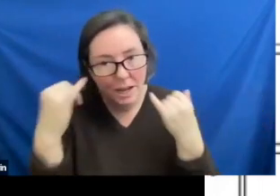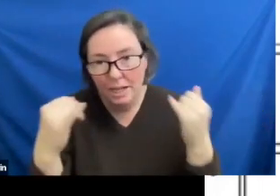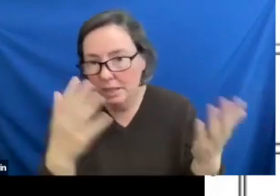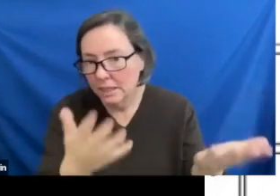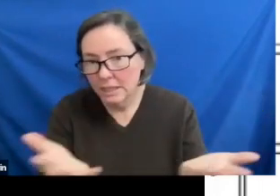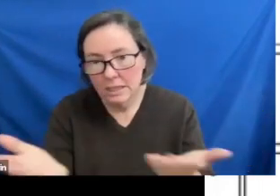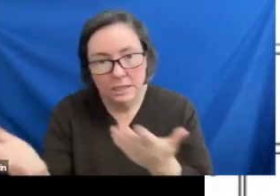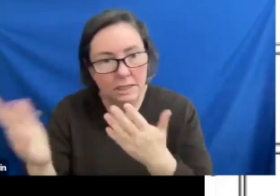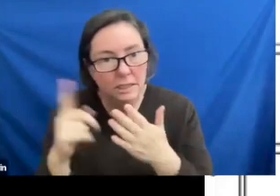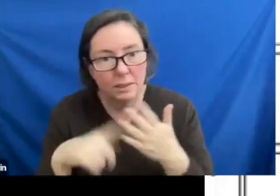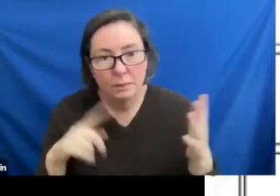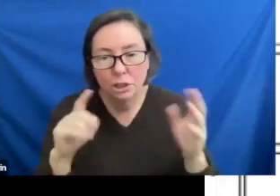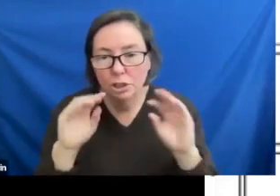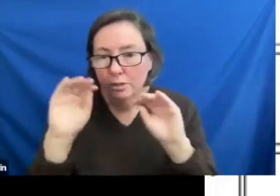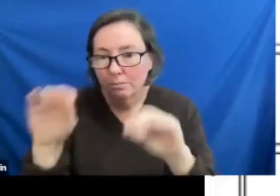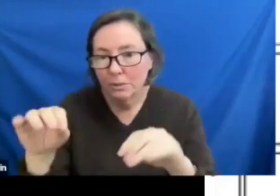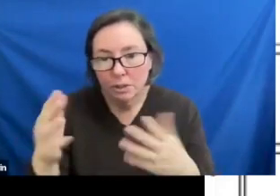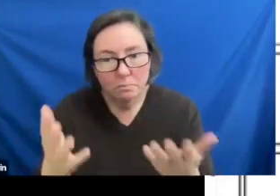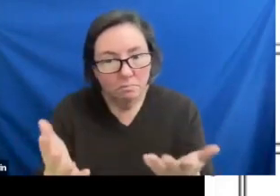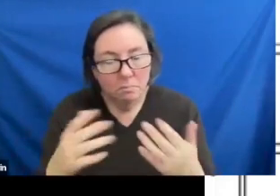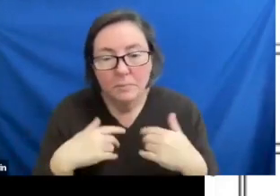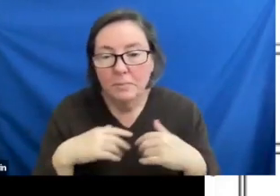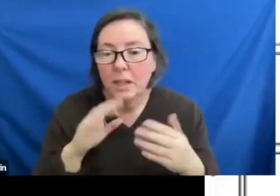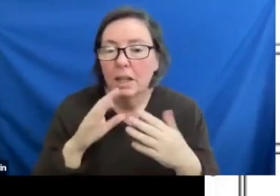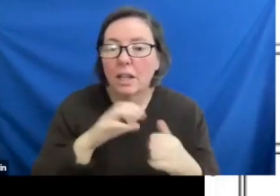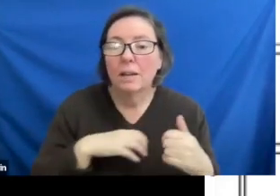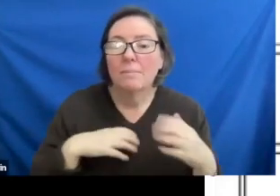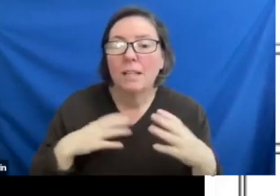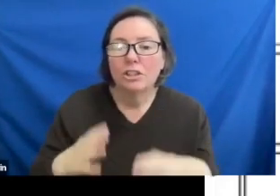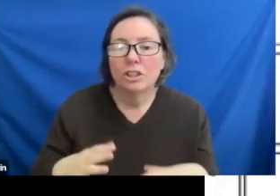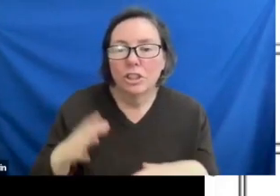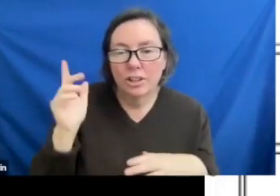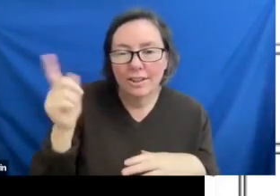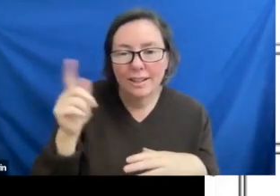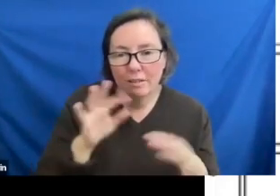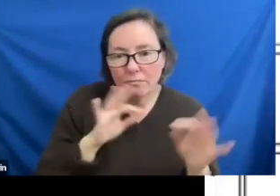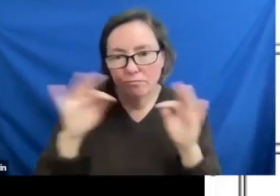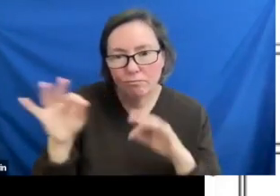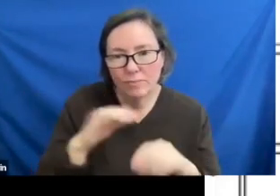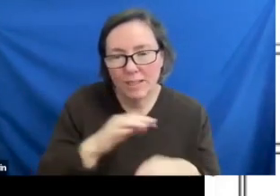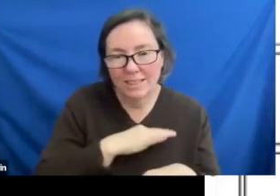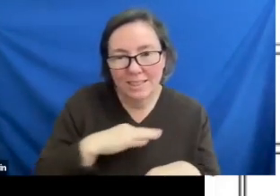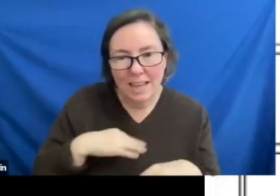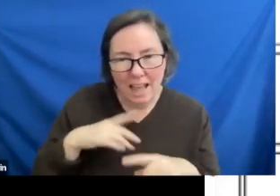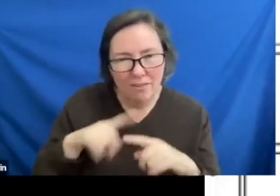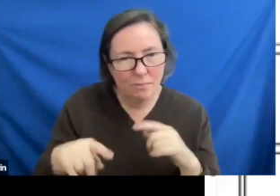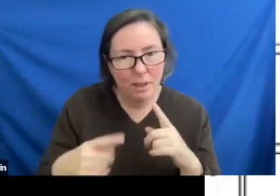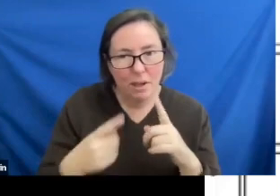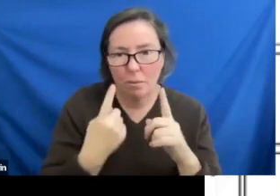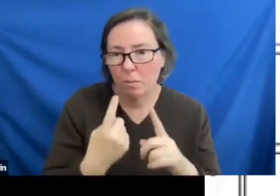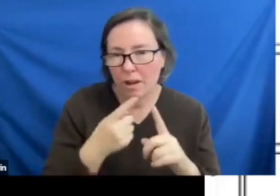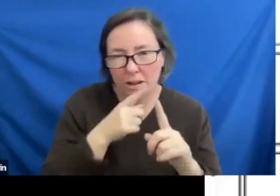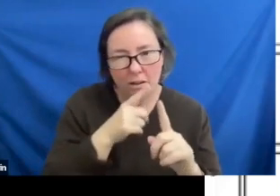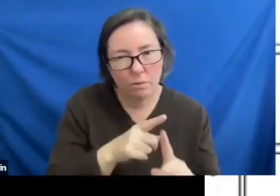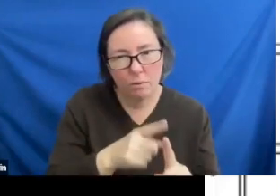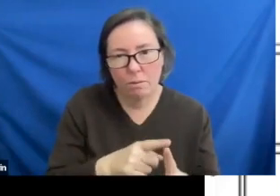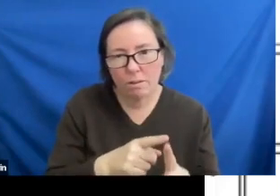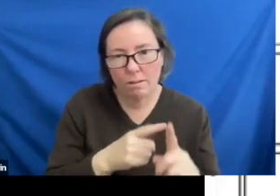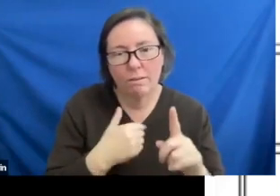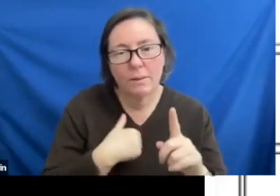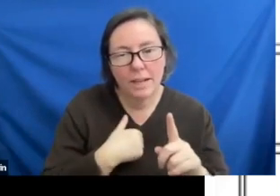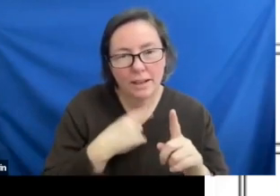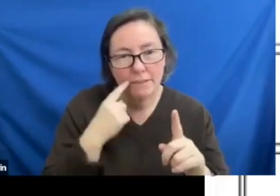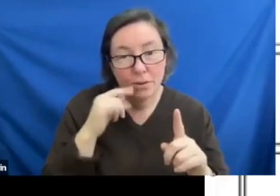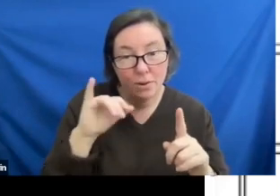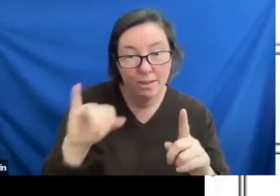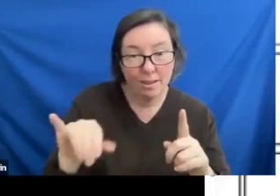action items. Commissioner's going to talk later about staffing, but one of the objectives that we have